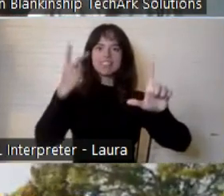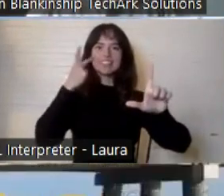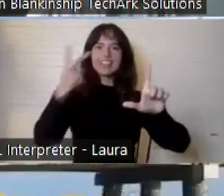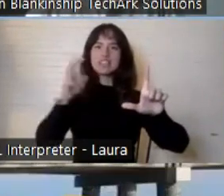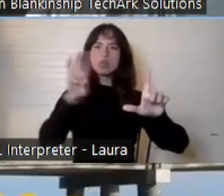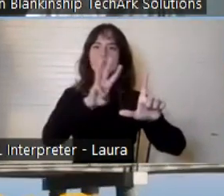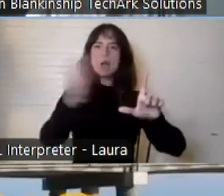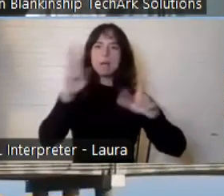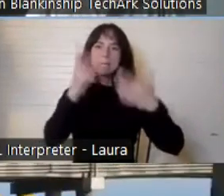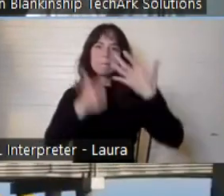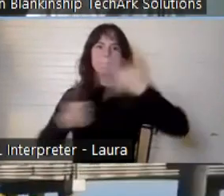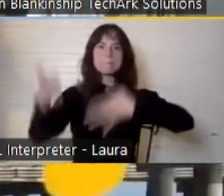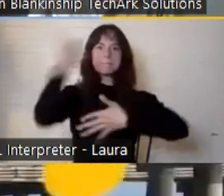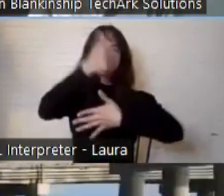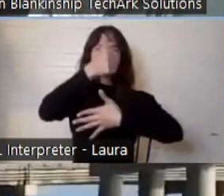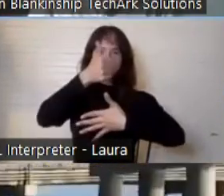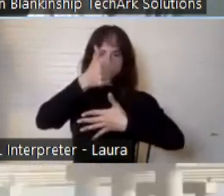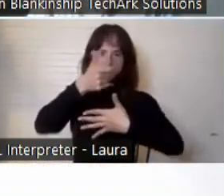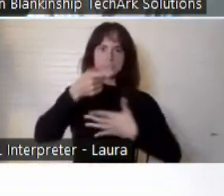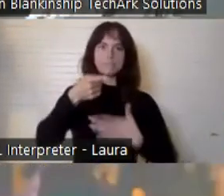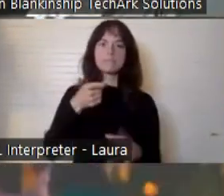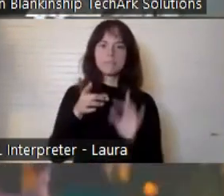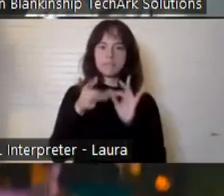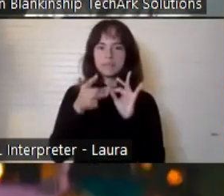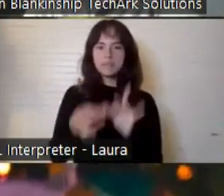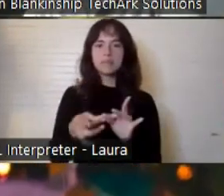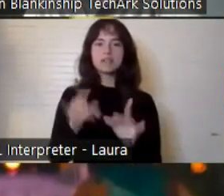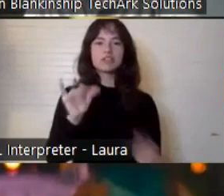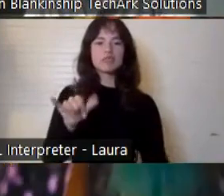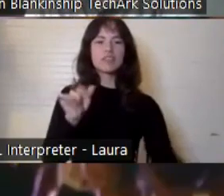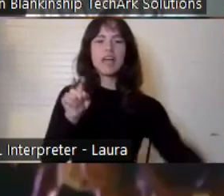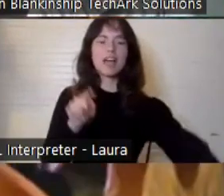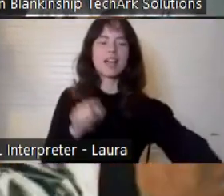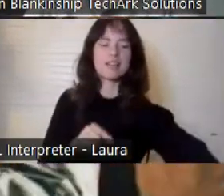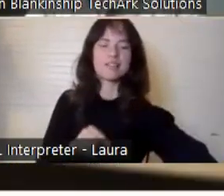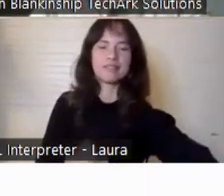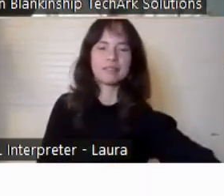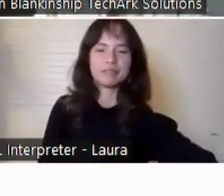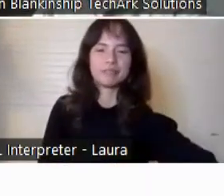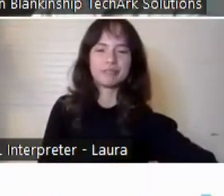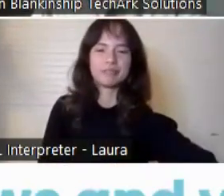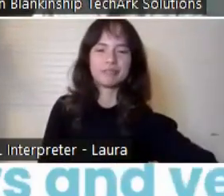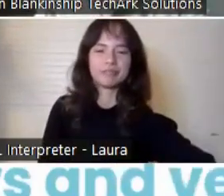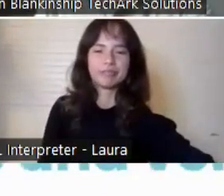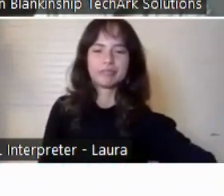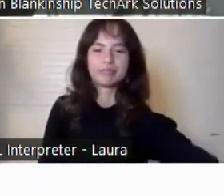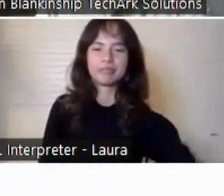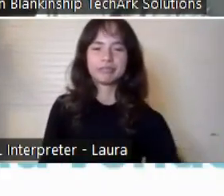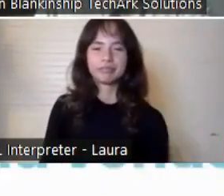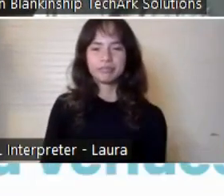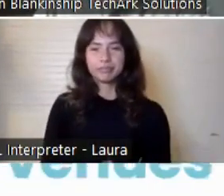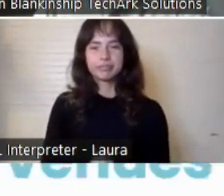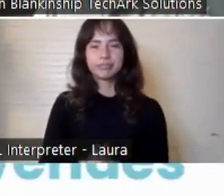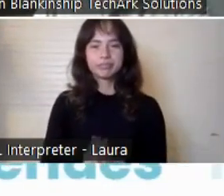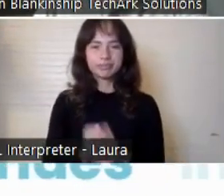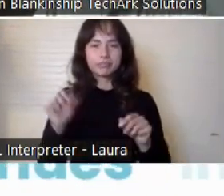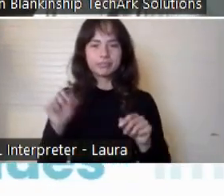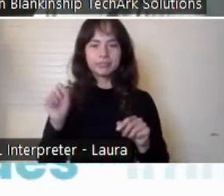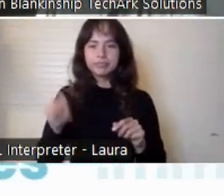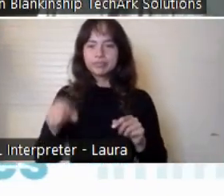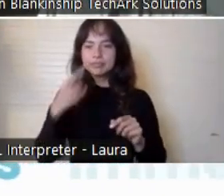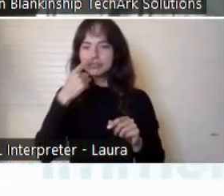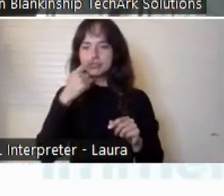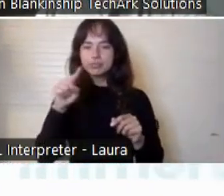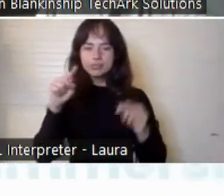search that user just conducted. Hey, scroll down a little bit while you're talking. Let's get to another spot on the site. So Sure. yeah, there you go. So again,